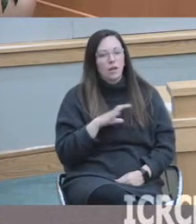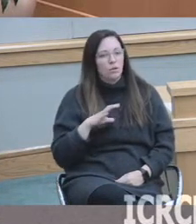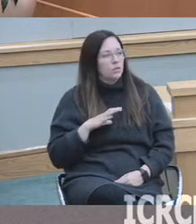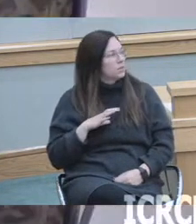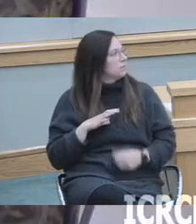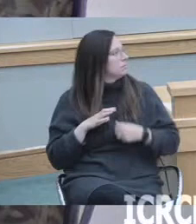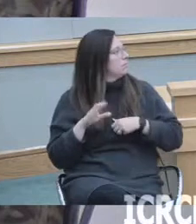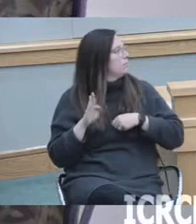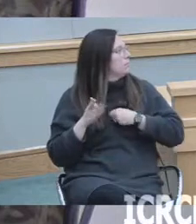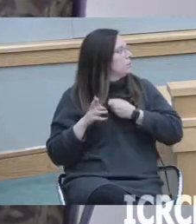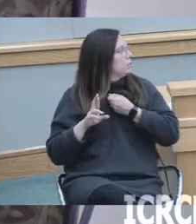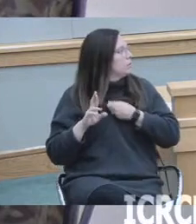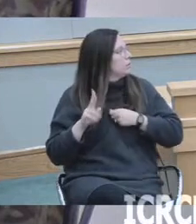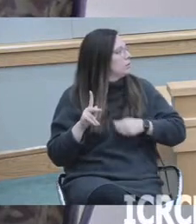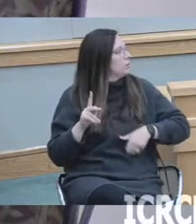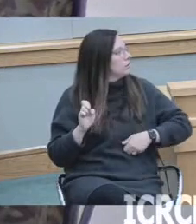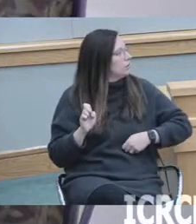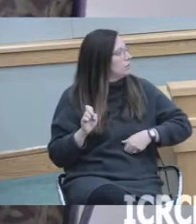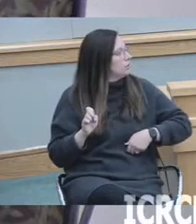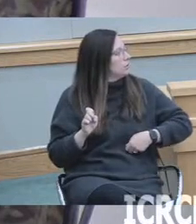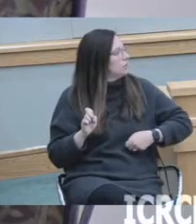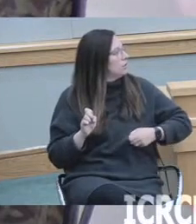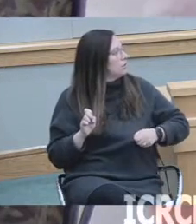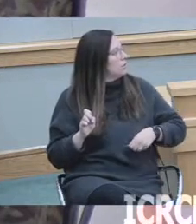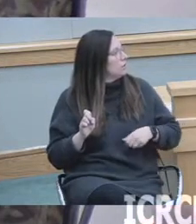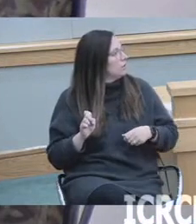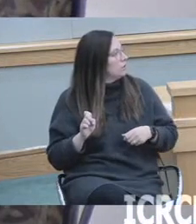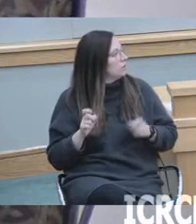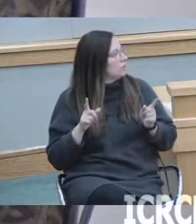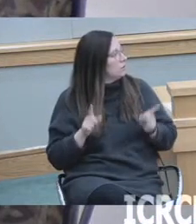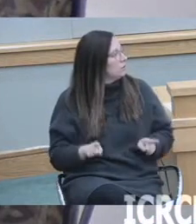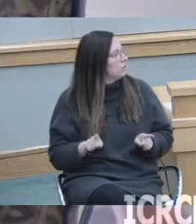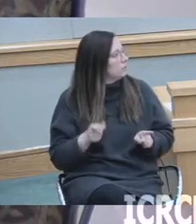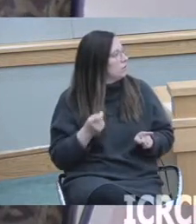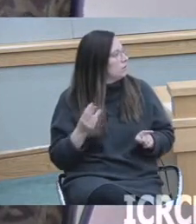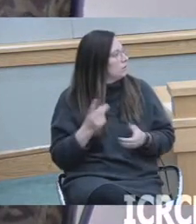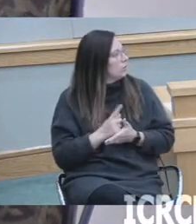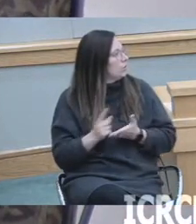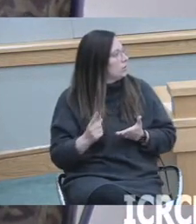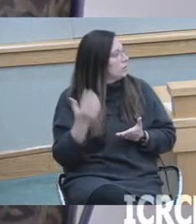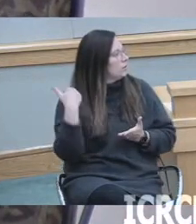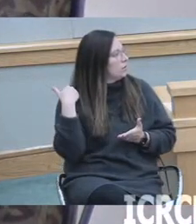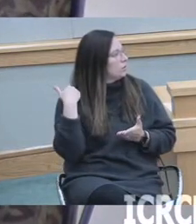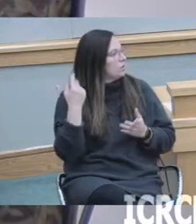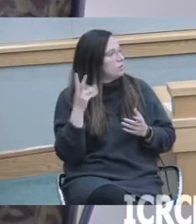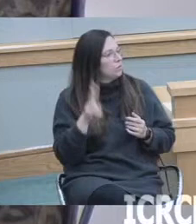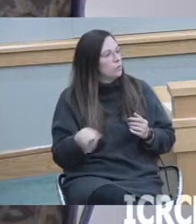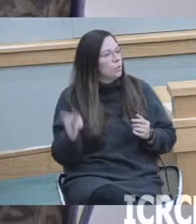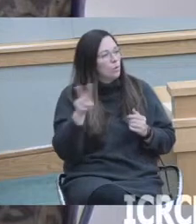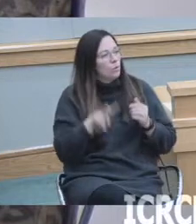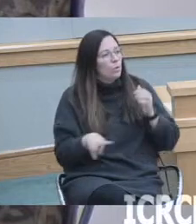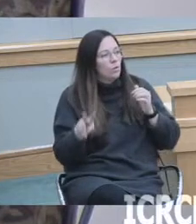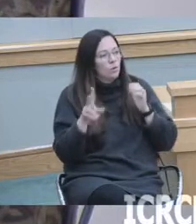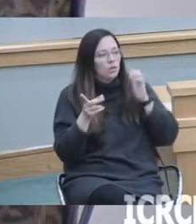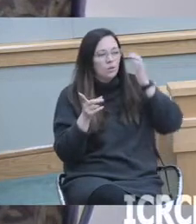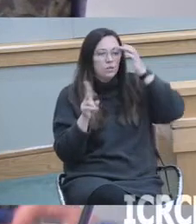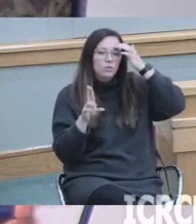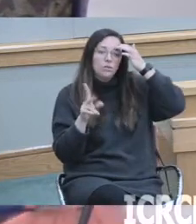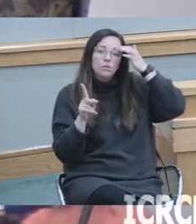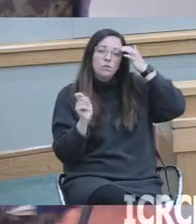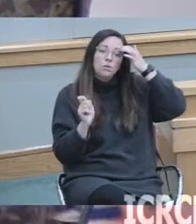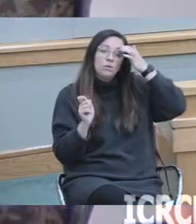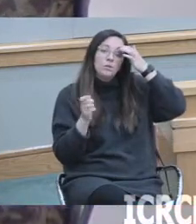Councilman Burke had occasion a couple weeks ago to tour the new Duke